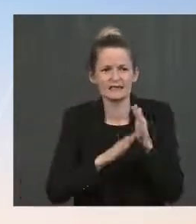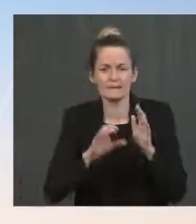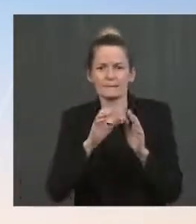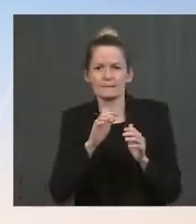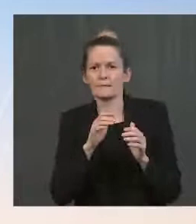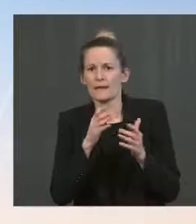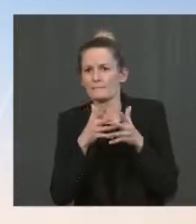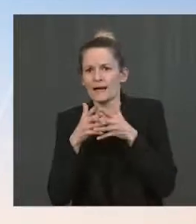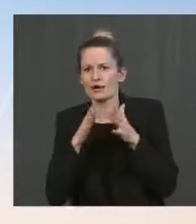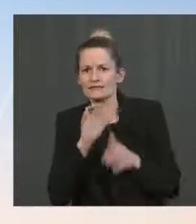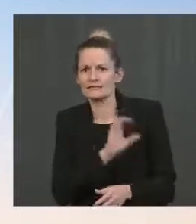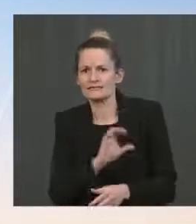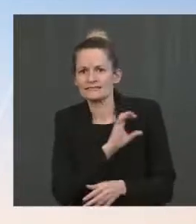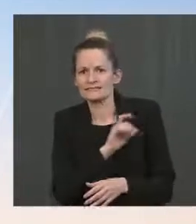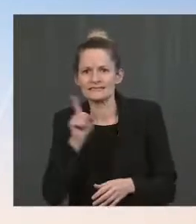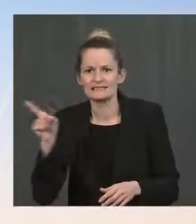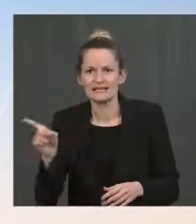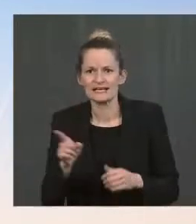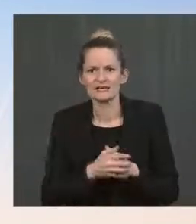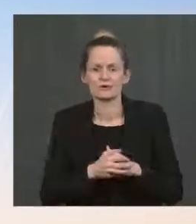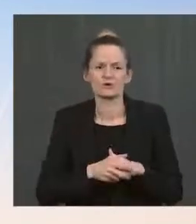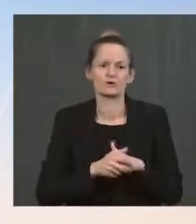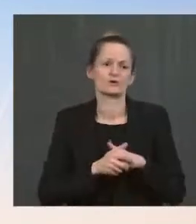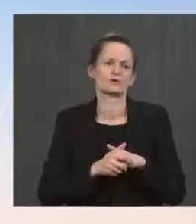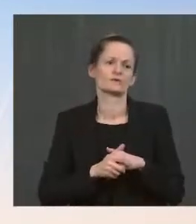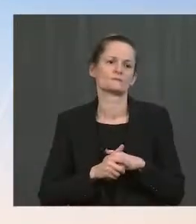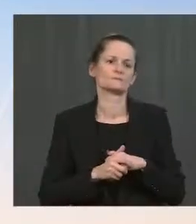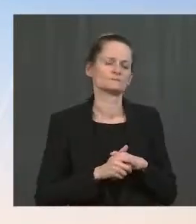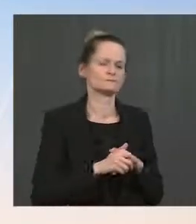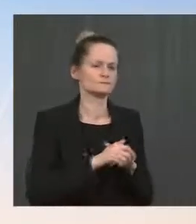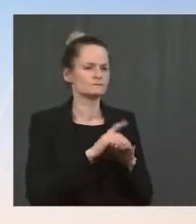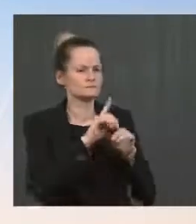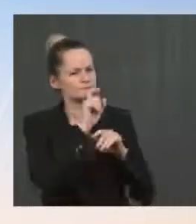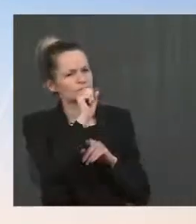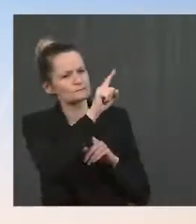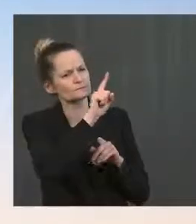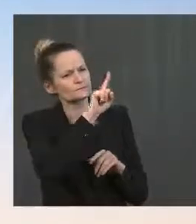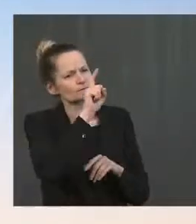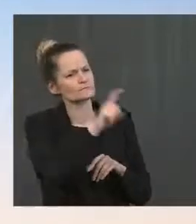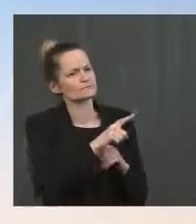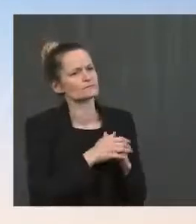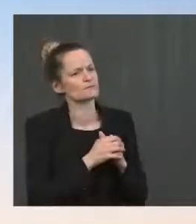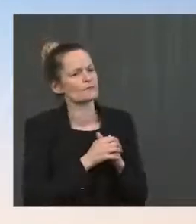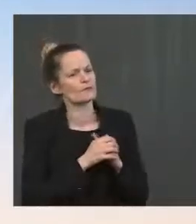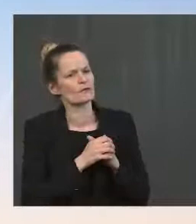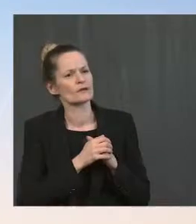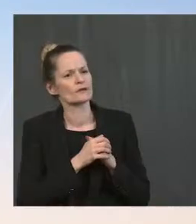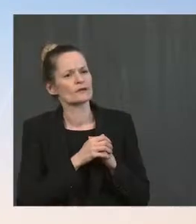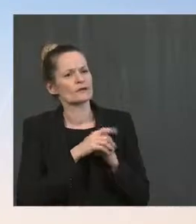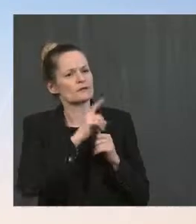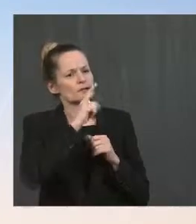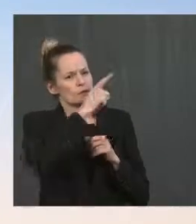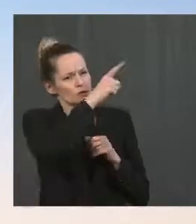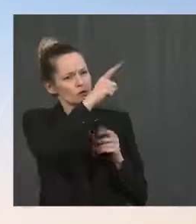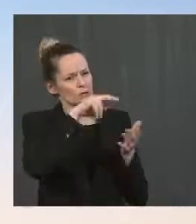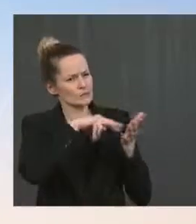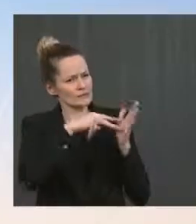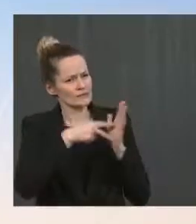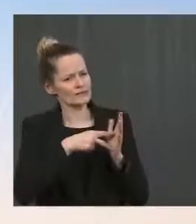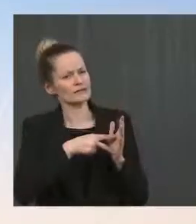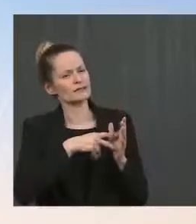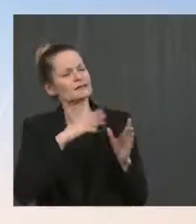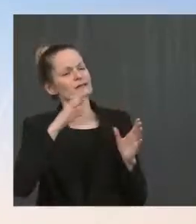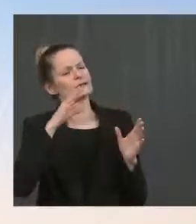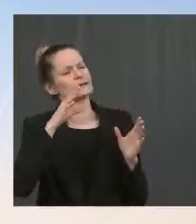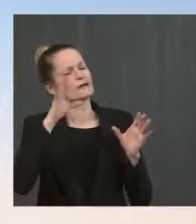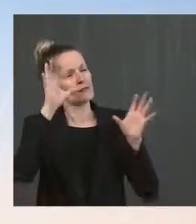these charter flights. Can I follow up on that, please, Jen? So sure. Are you essentially saying that Is the administration essentially saying, I'm picking up from